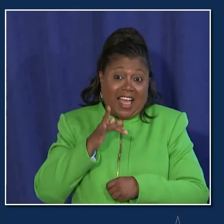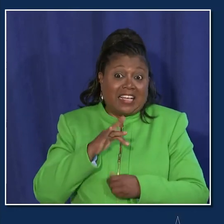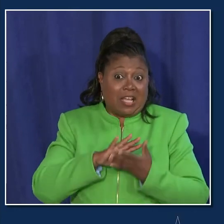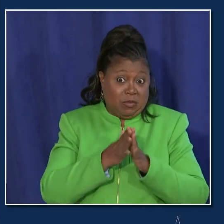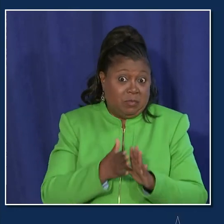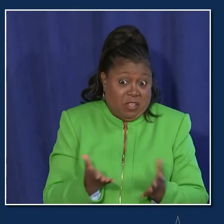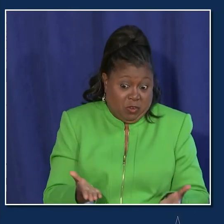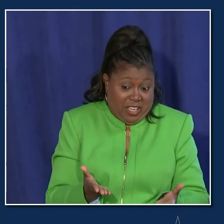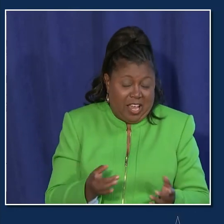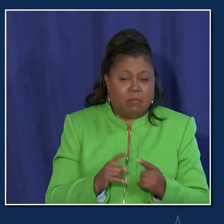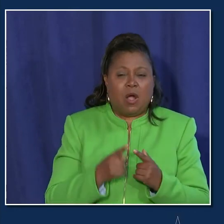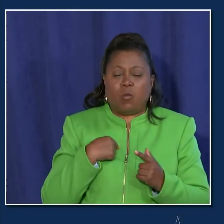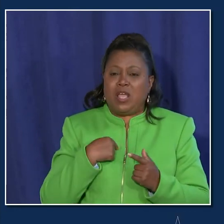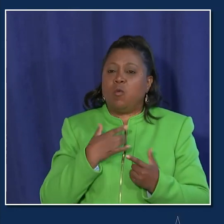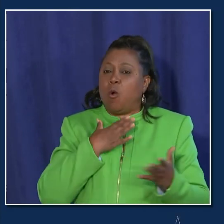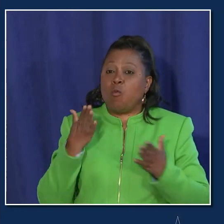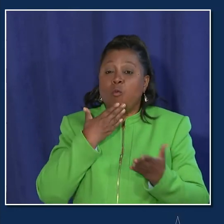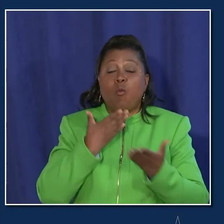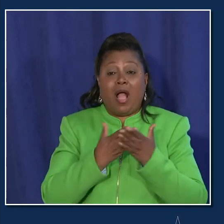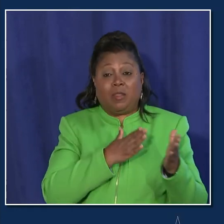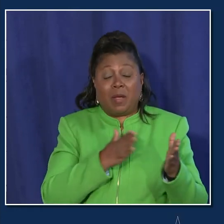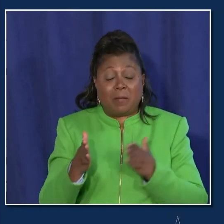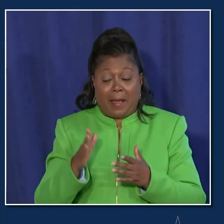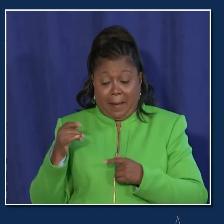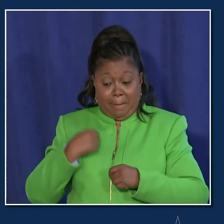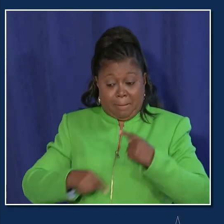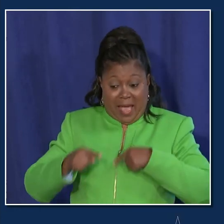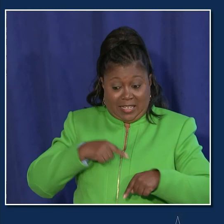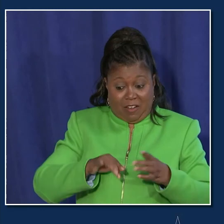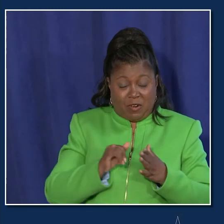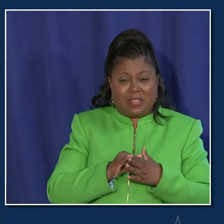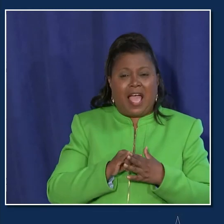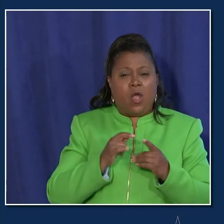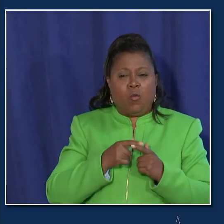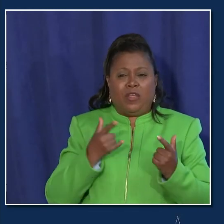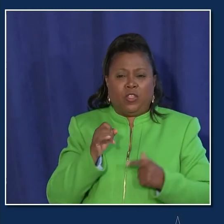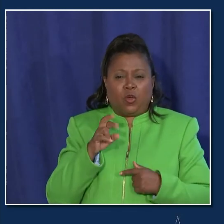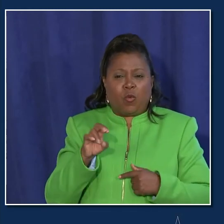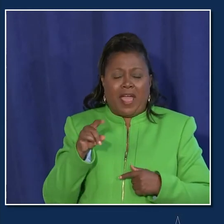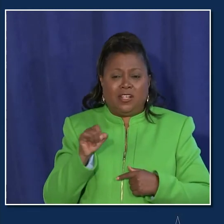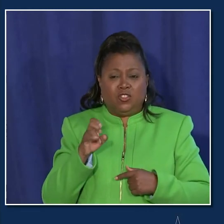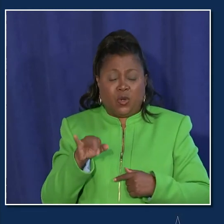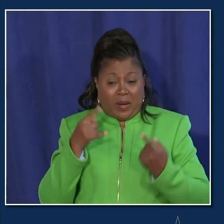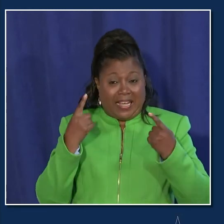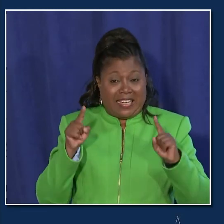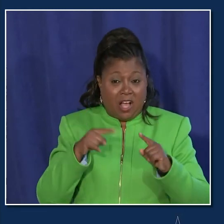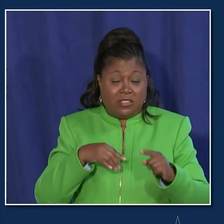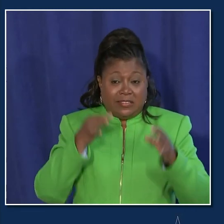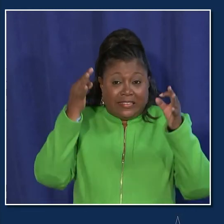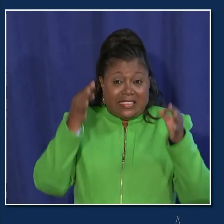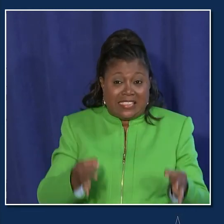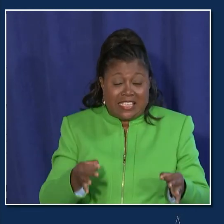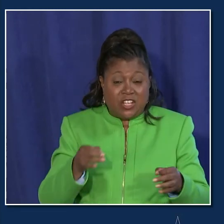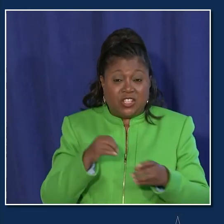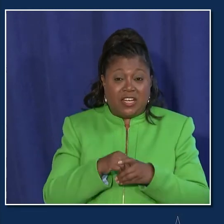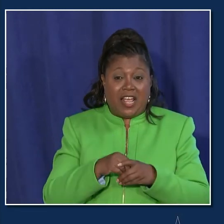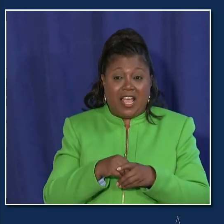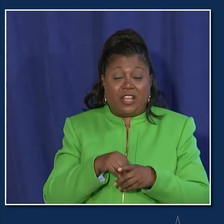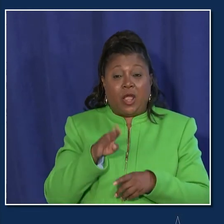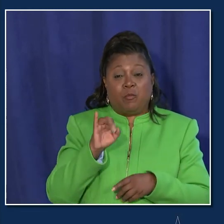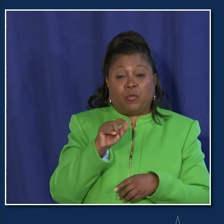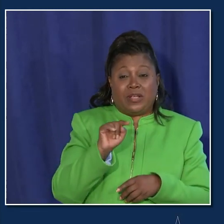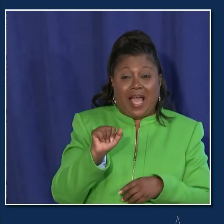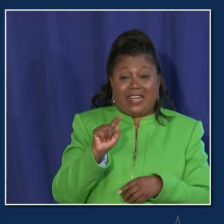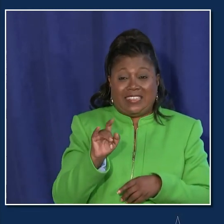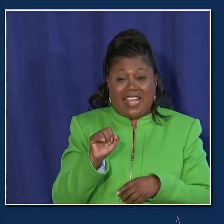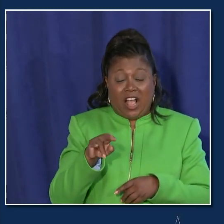peaceful here, but we were well prepared. Backing up from that, when the grand jury announced the verdict in the Breonna Taylor